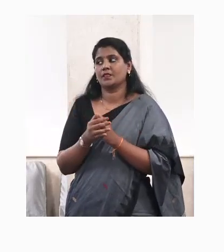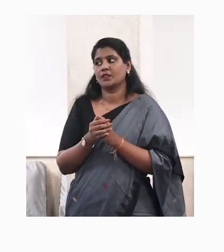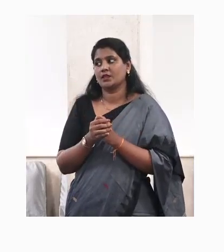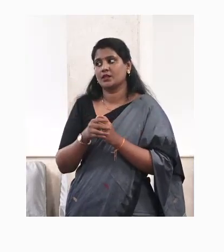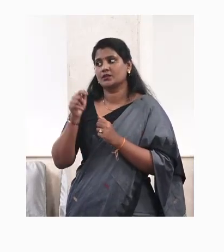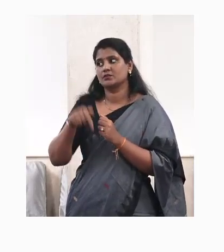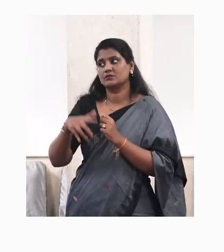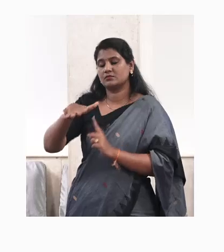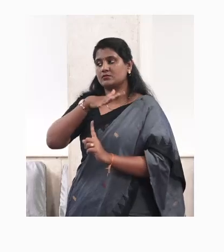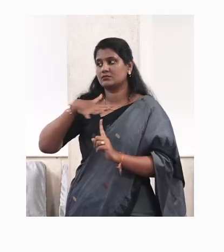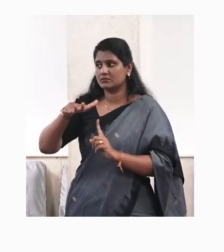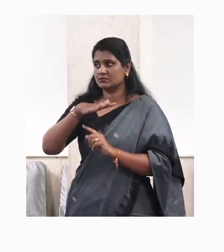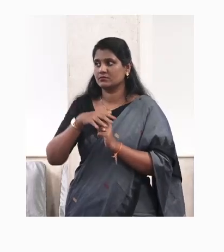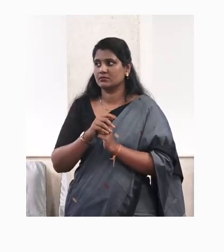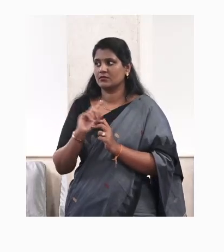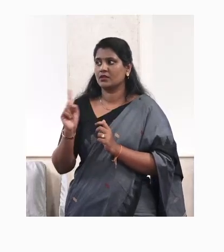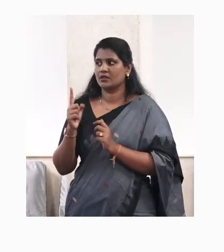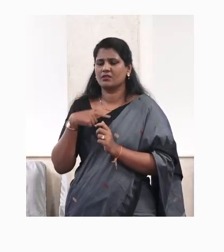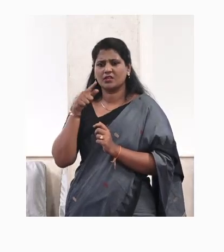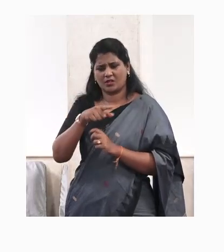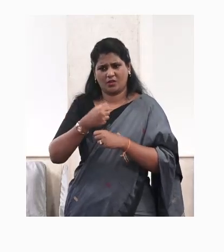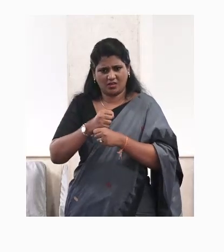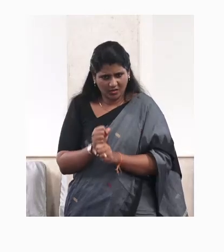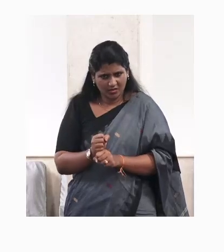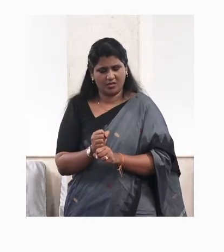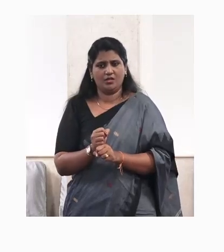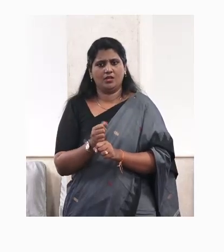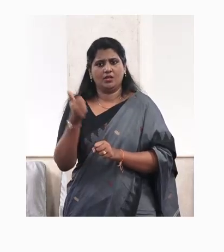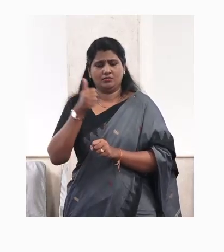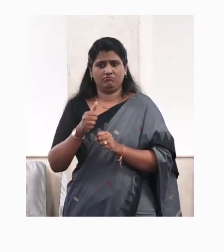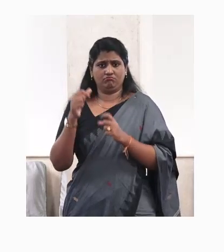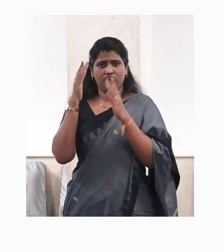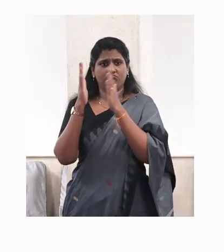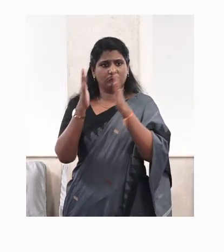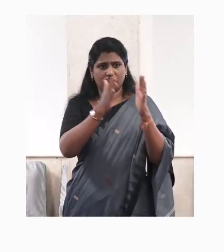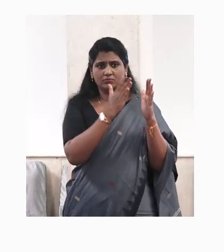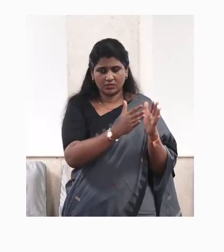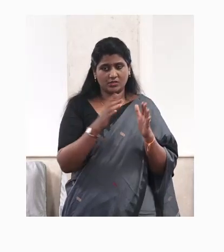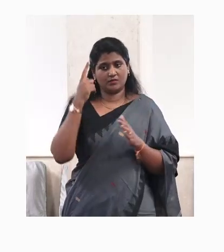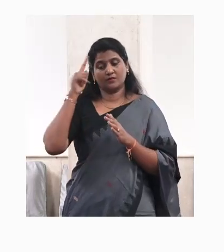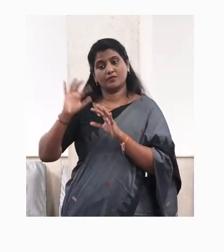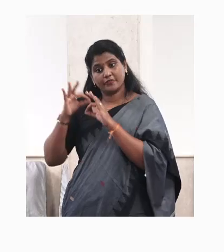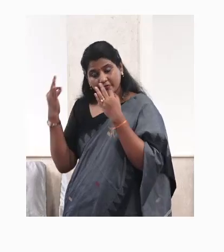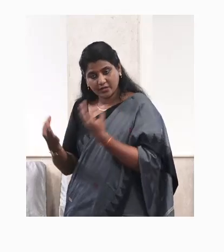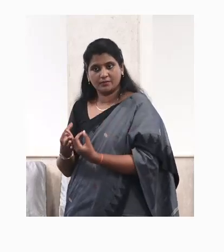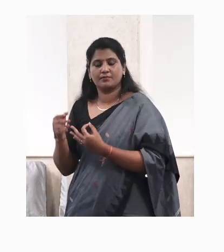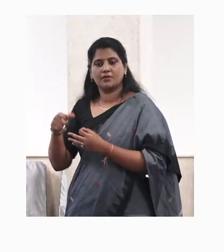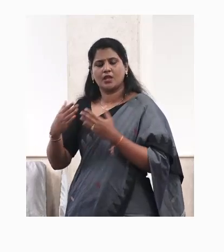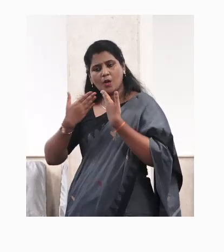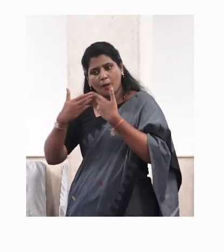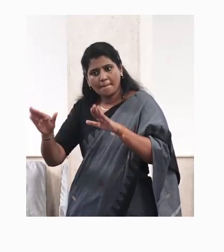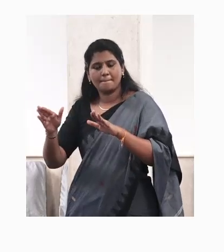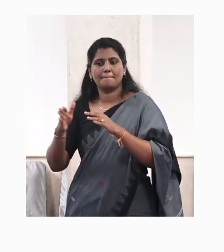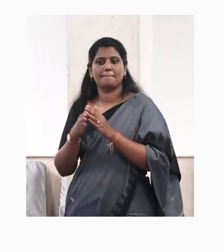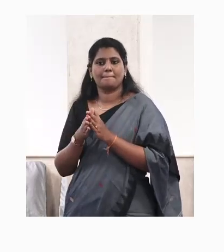a situation where you want to create a safe space for a family, for them opening up